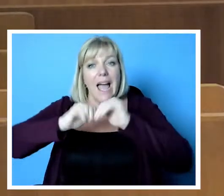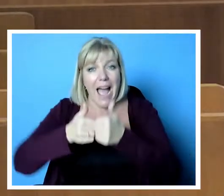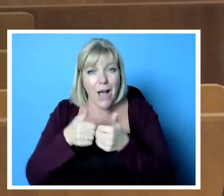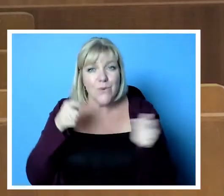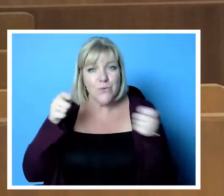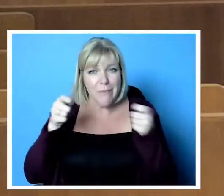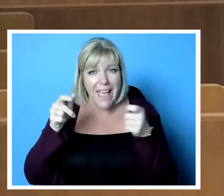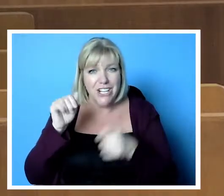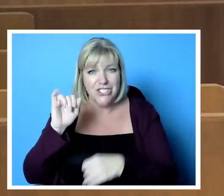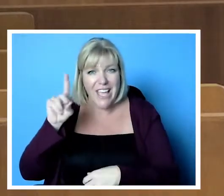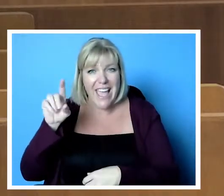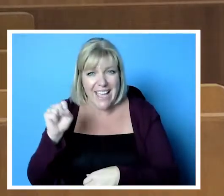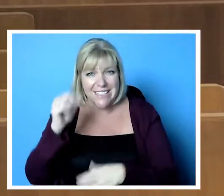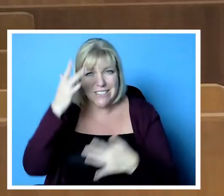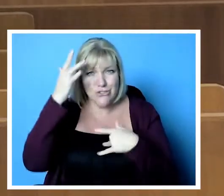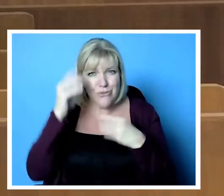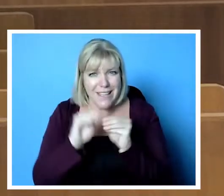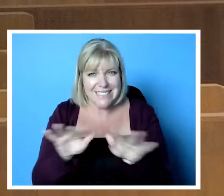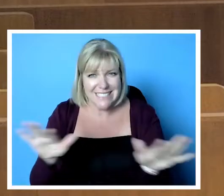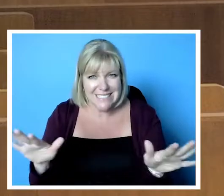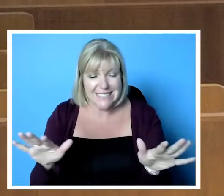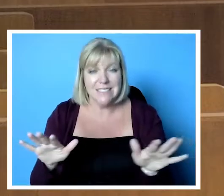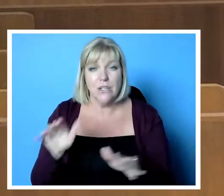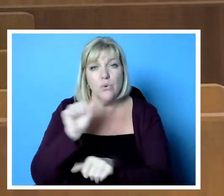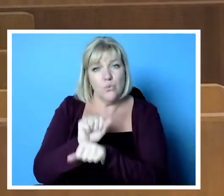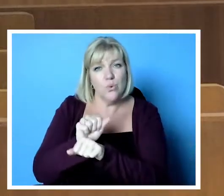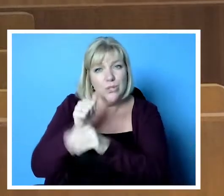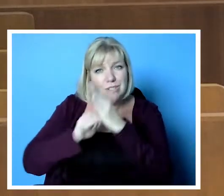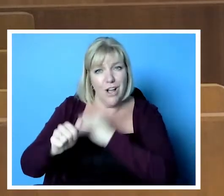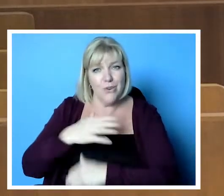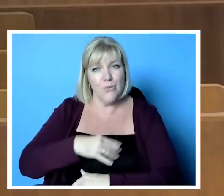House AIDS education consultant.